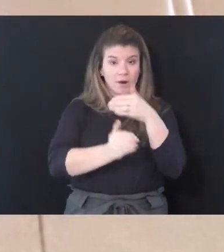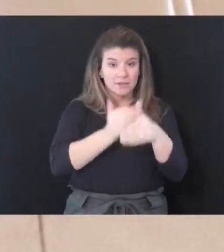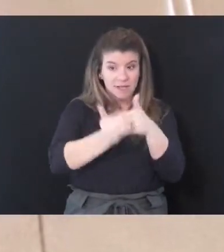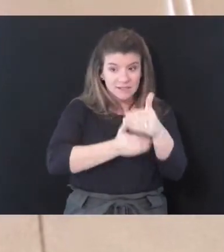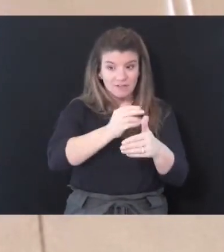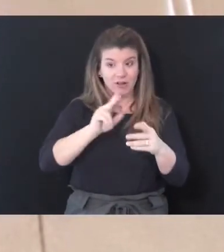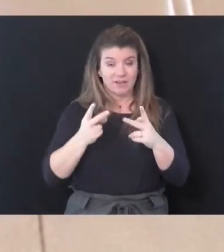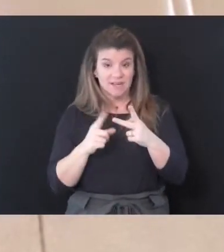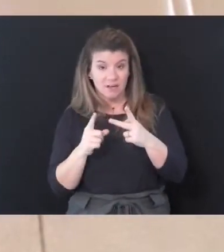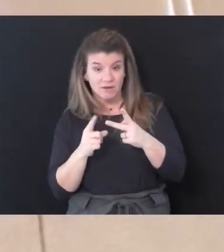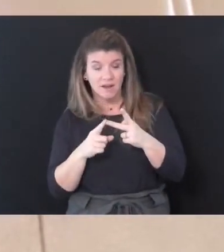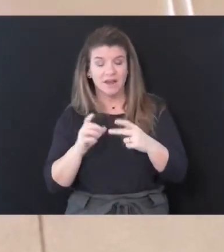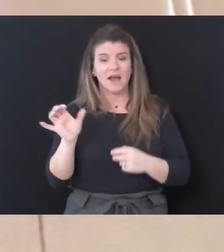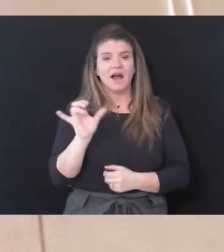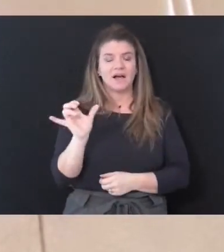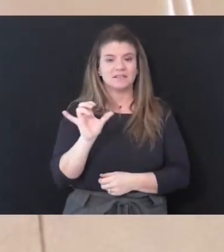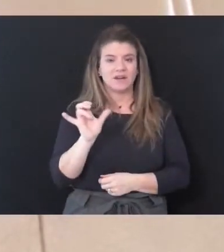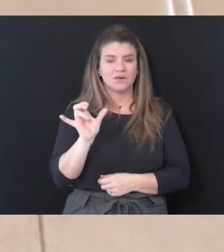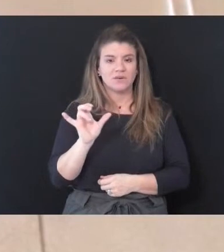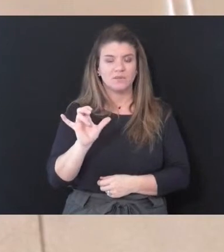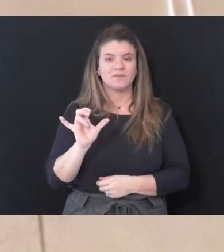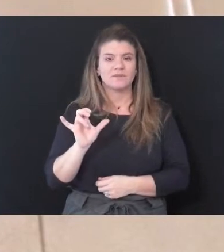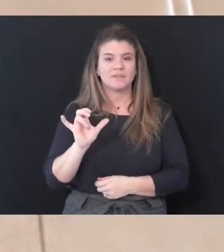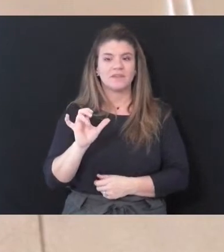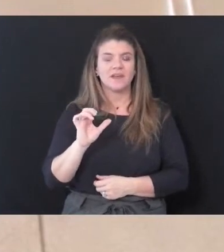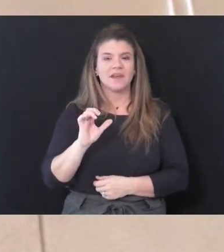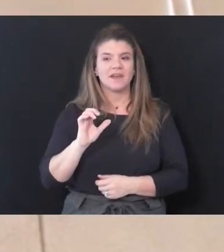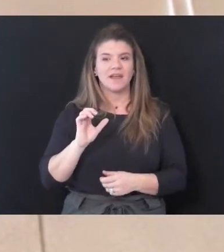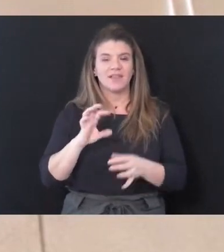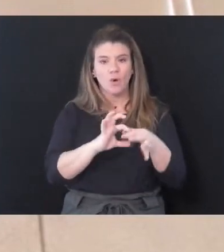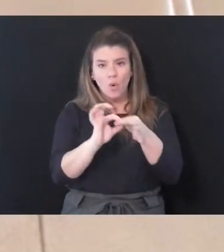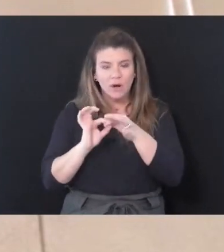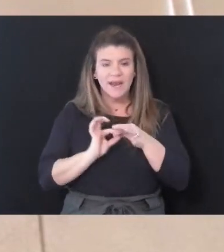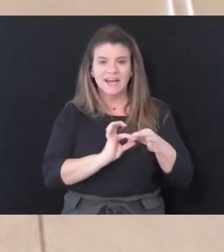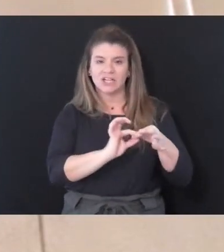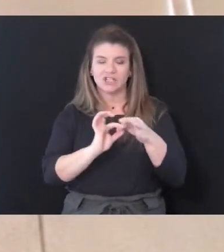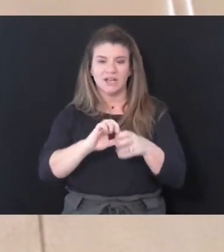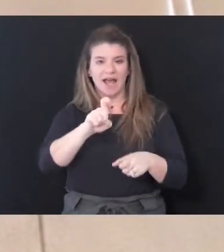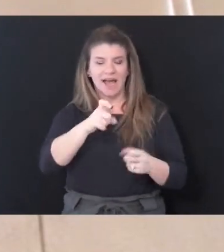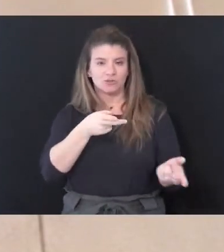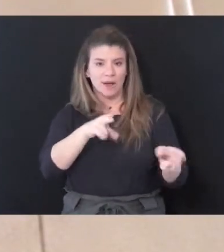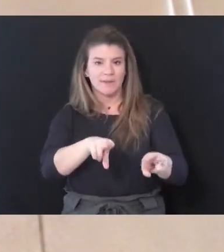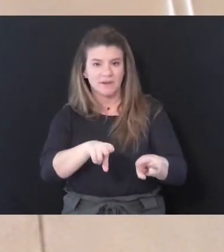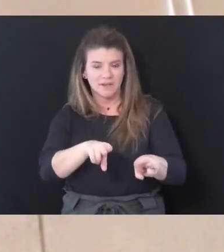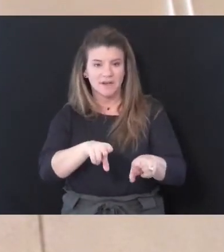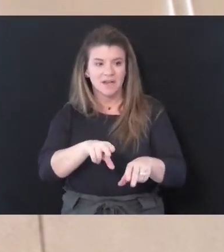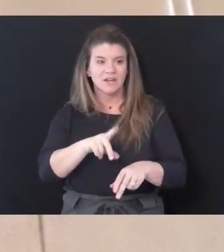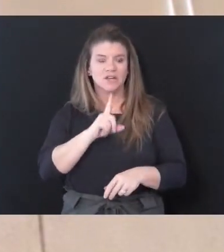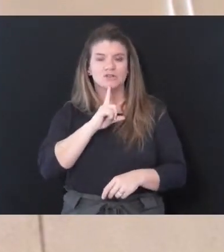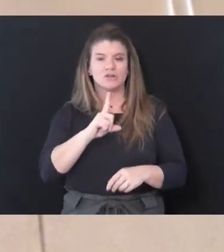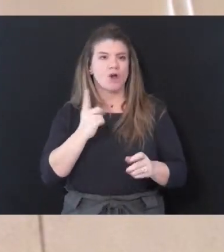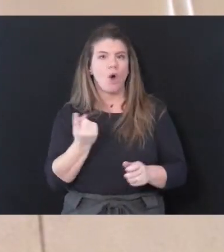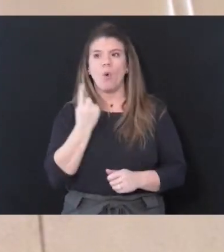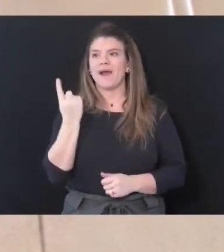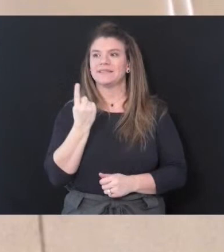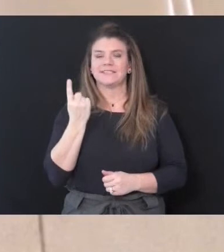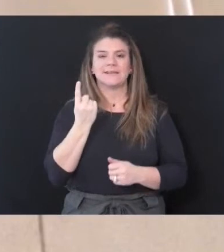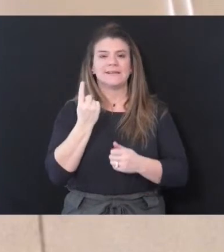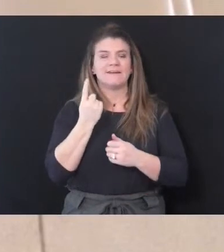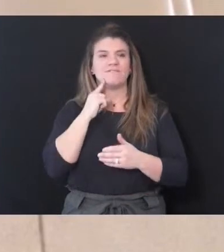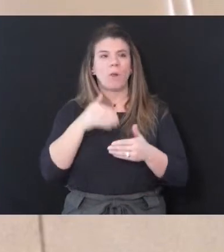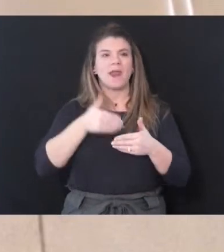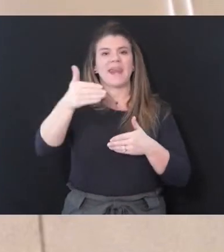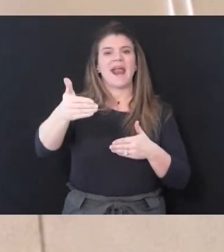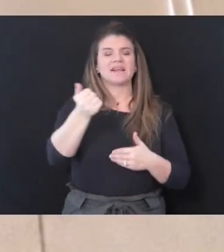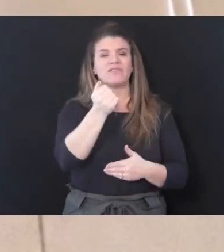the second dose, as well as the coordination that has to take place. So there's always going to be for the